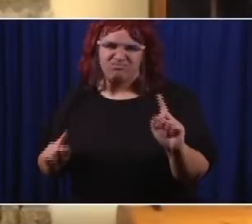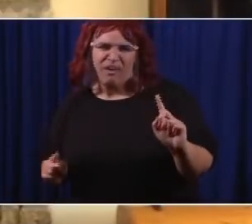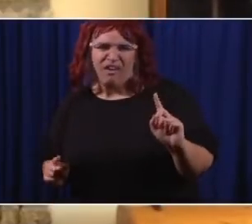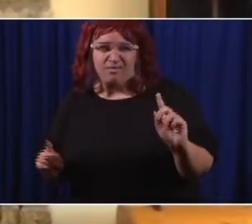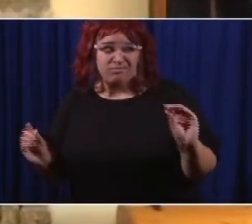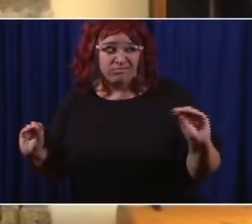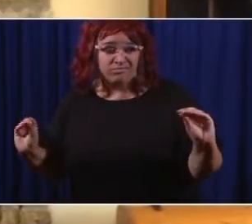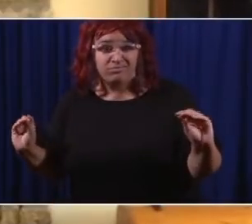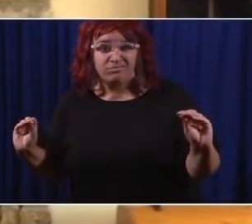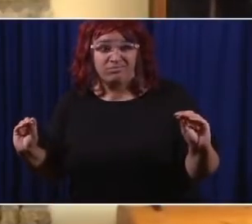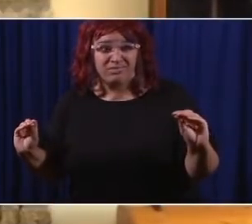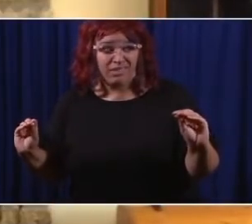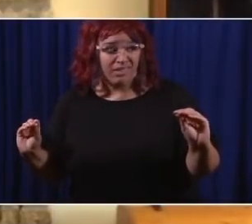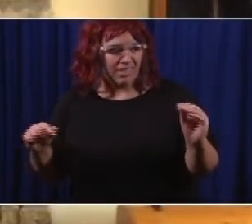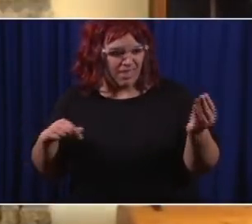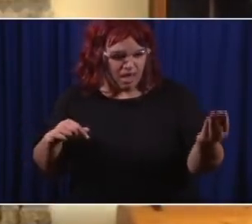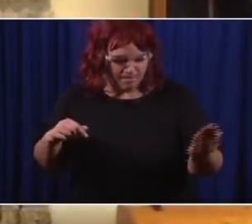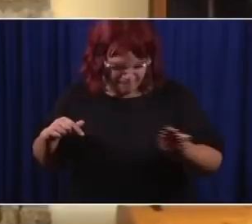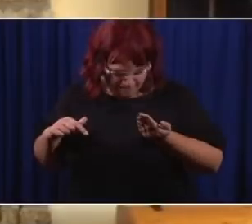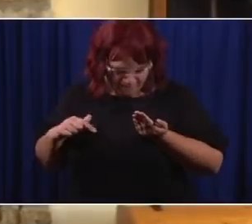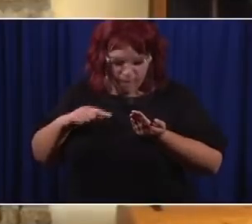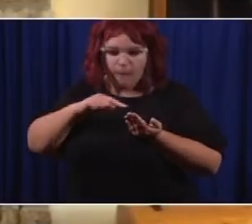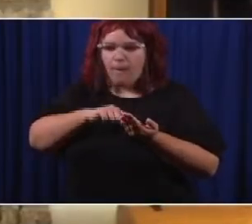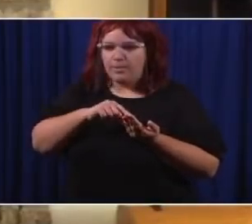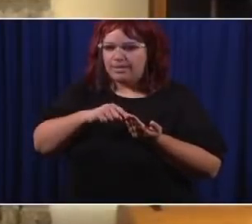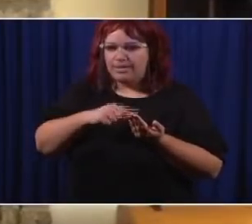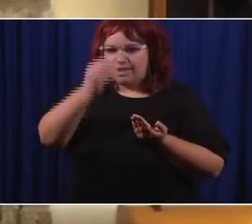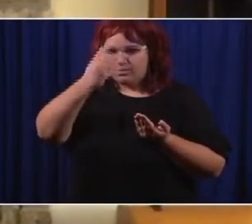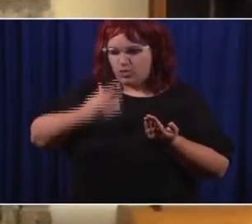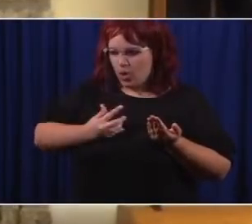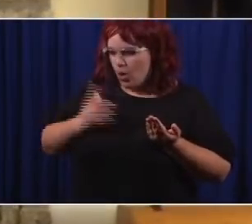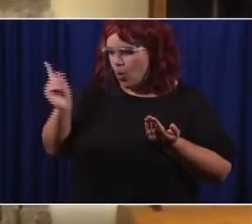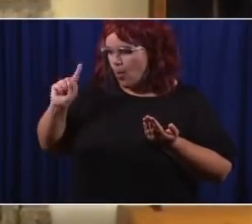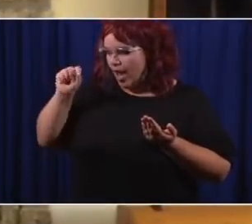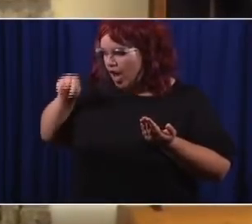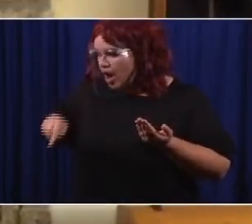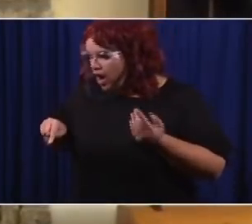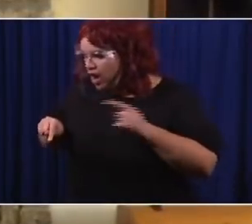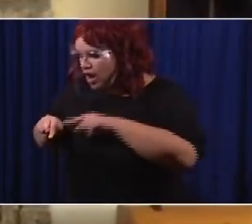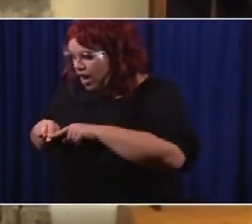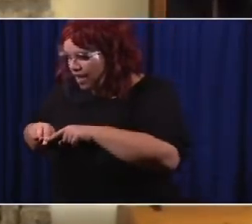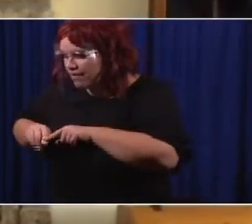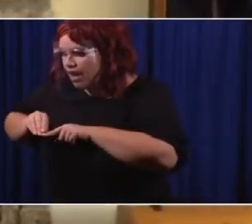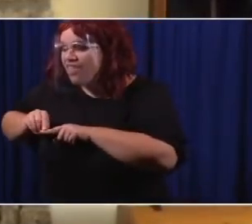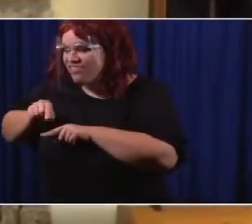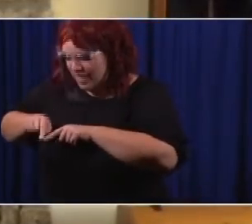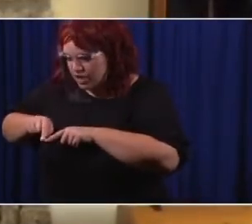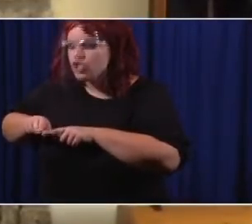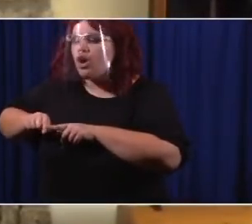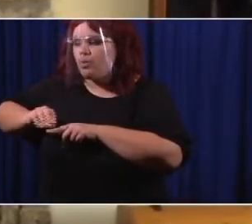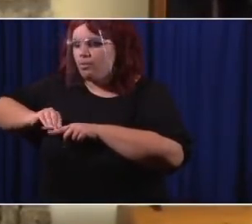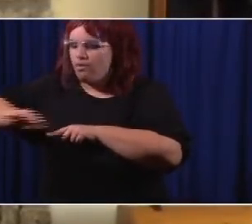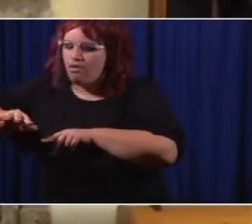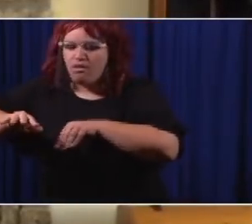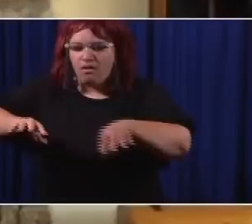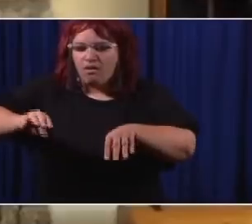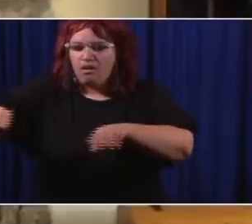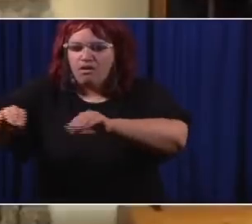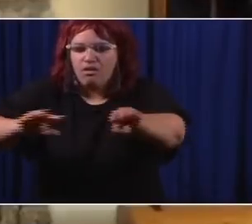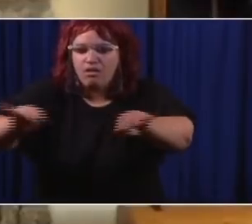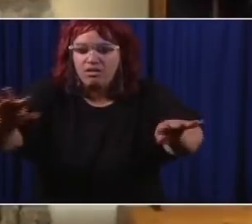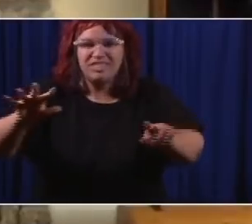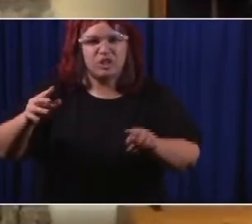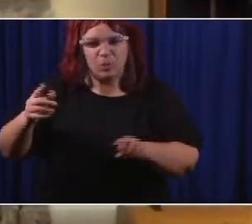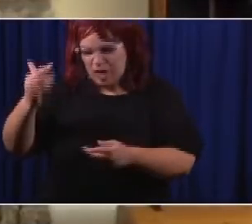that pinpoints the sources of the spread. We've only gotten anecdotes over the past few months. When can we get some real data